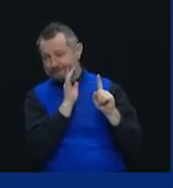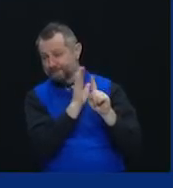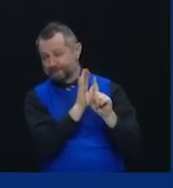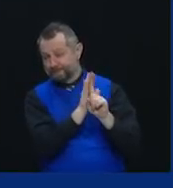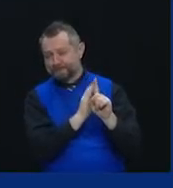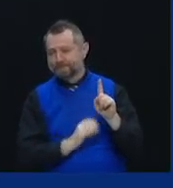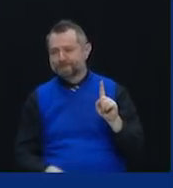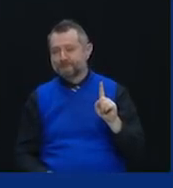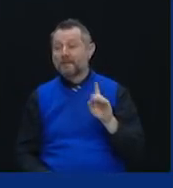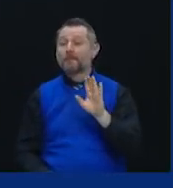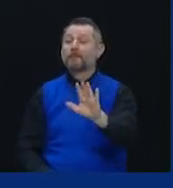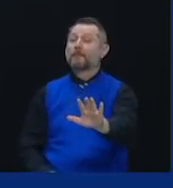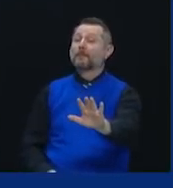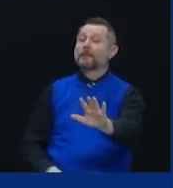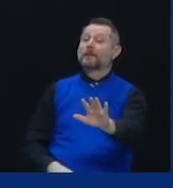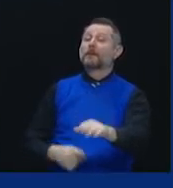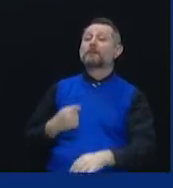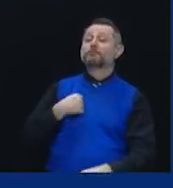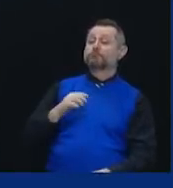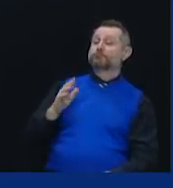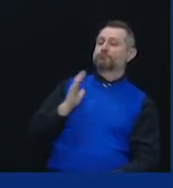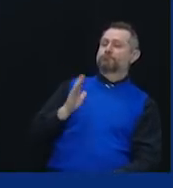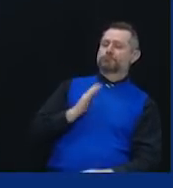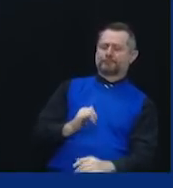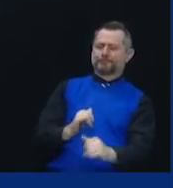I was in the skeptic school.